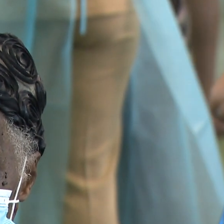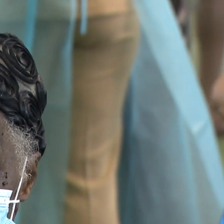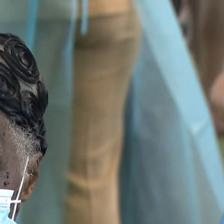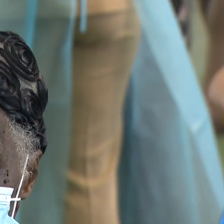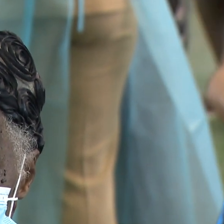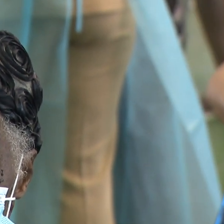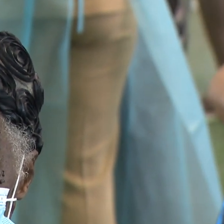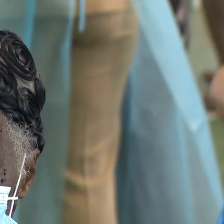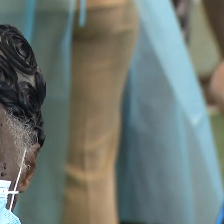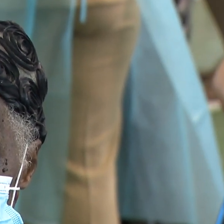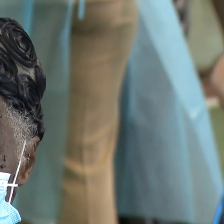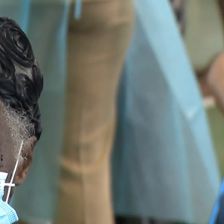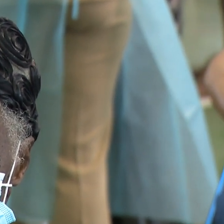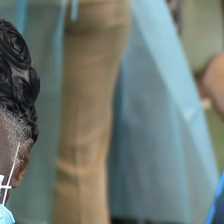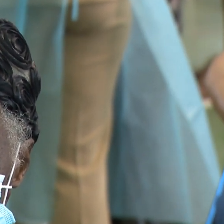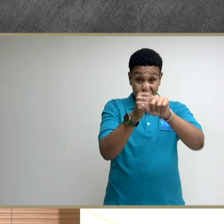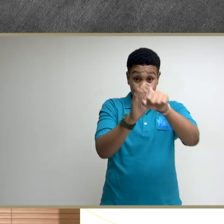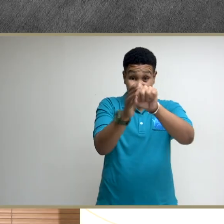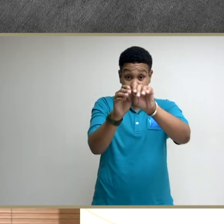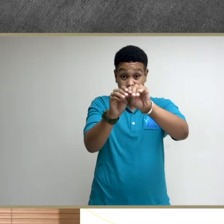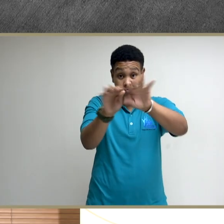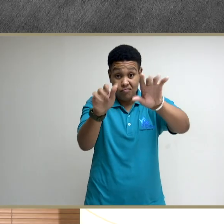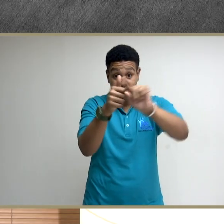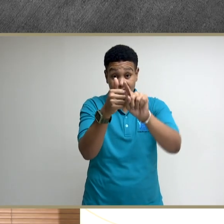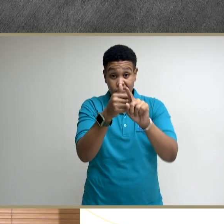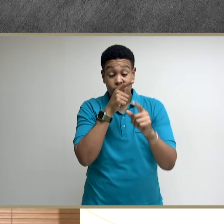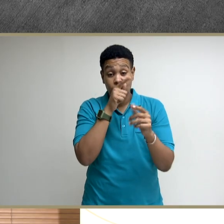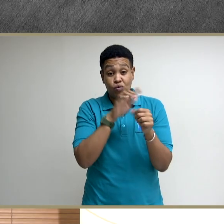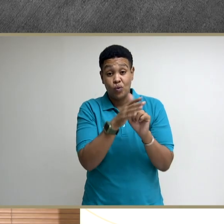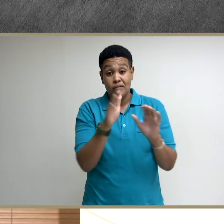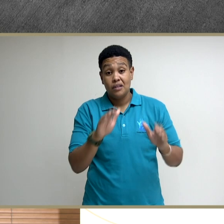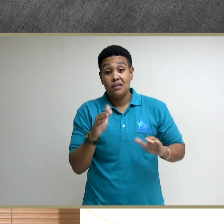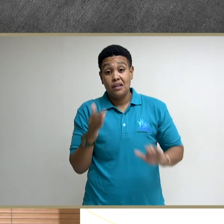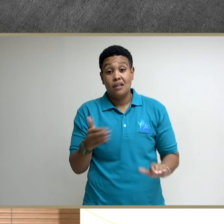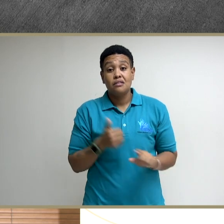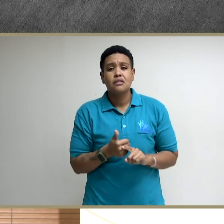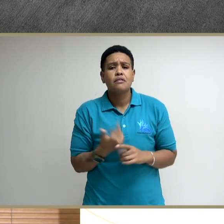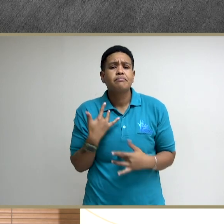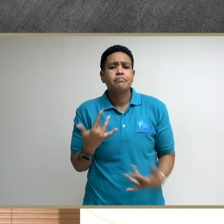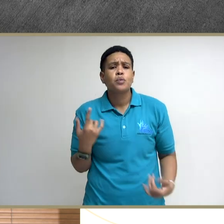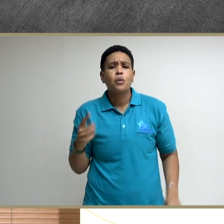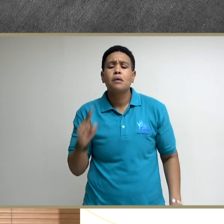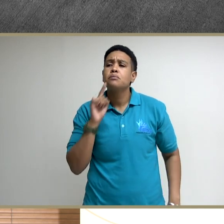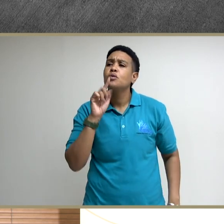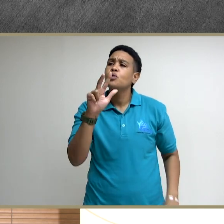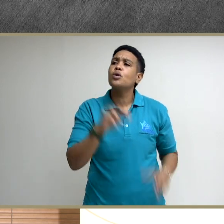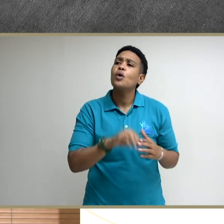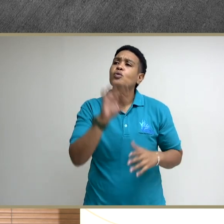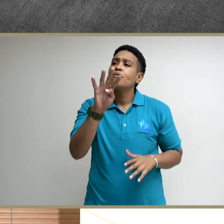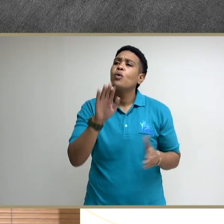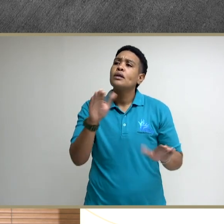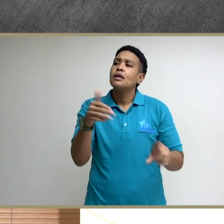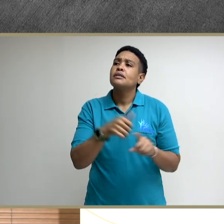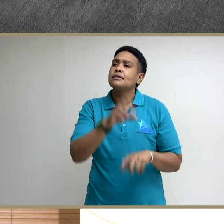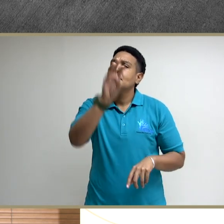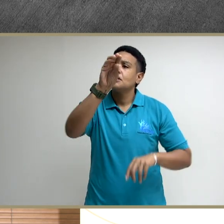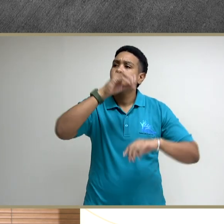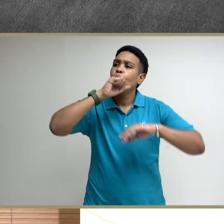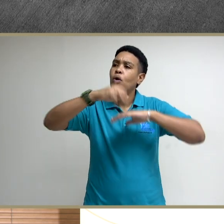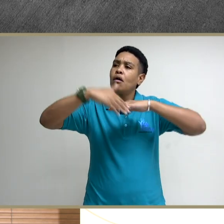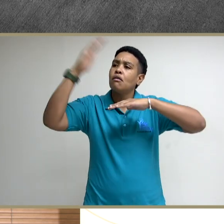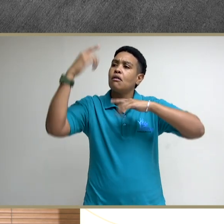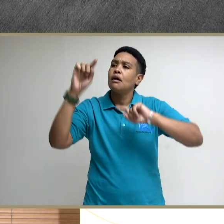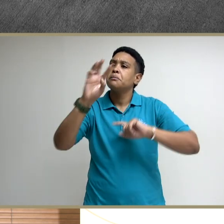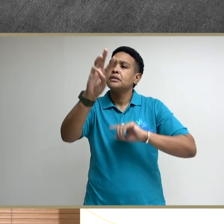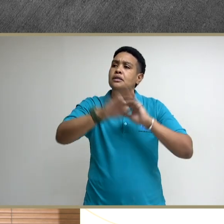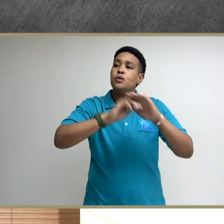resulting from COVID-19 complications. 3 out of 4 deaths are 60 years and older. 6 out